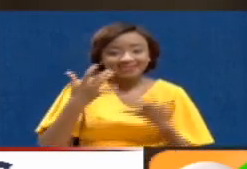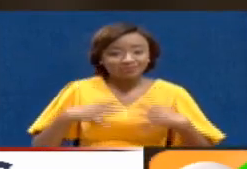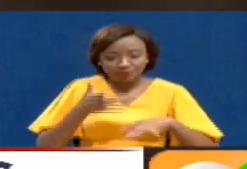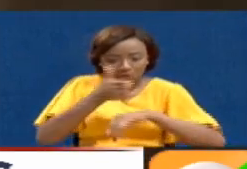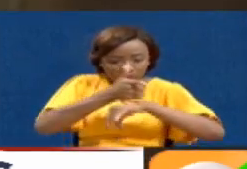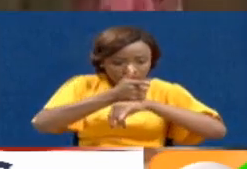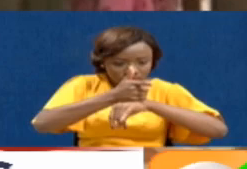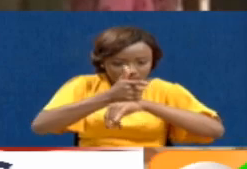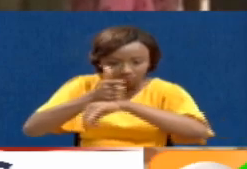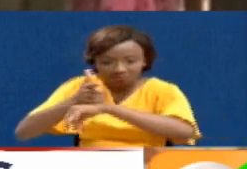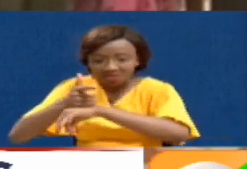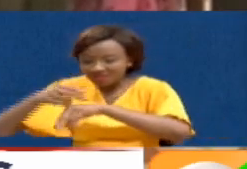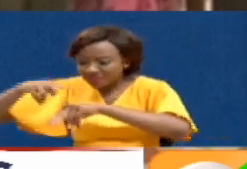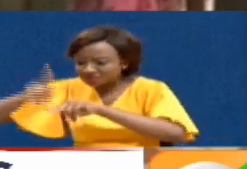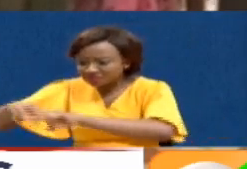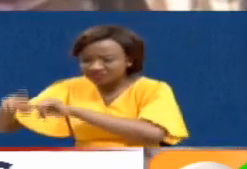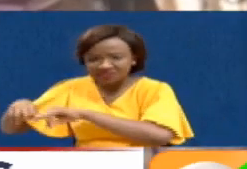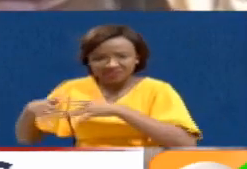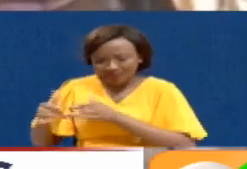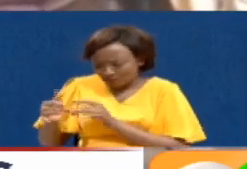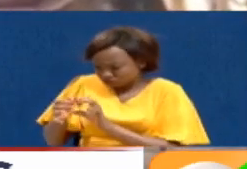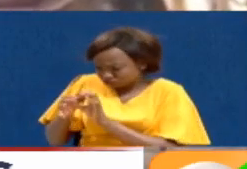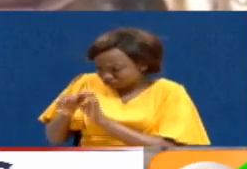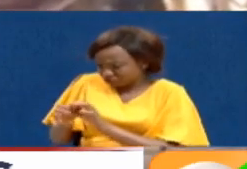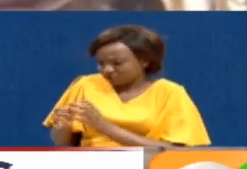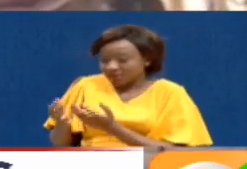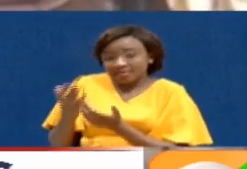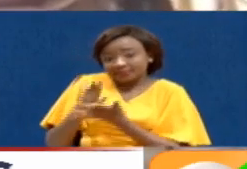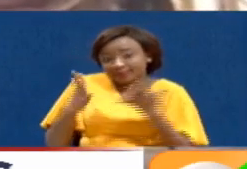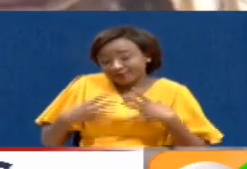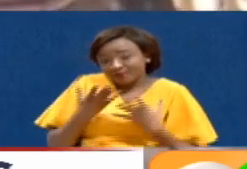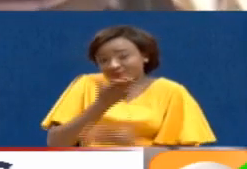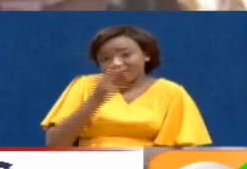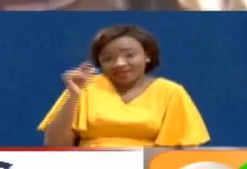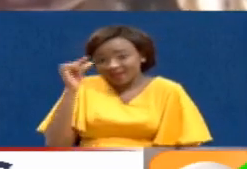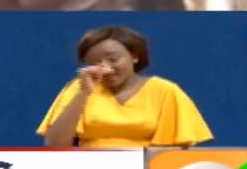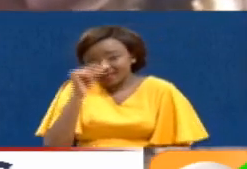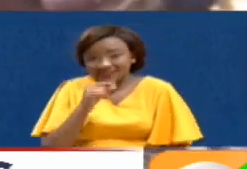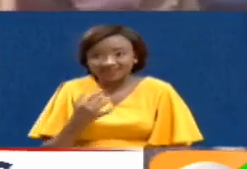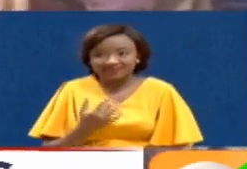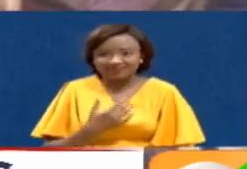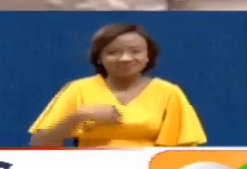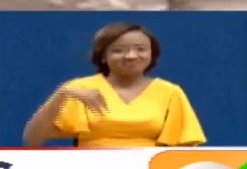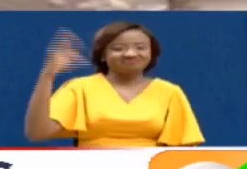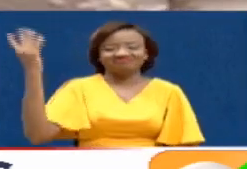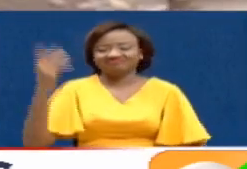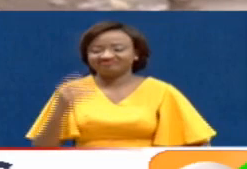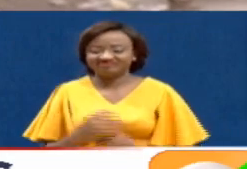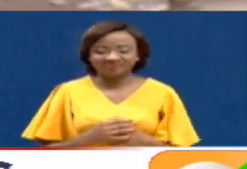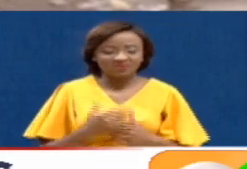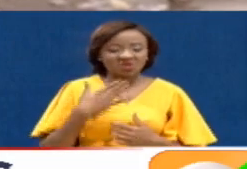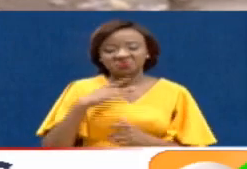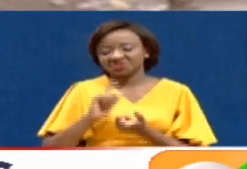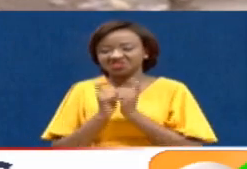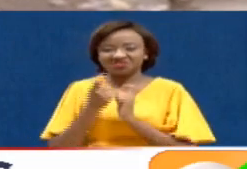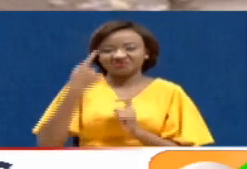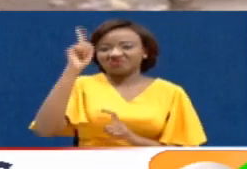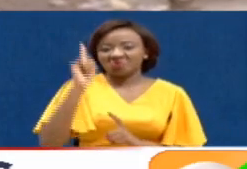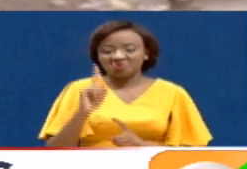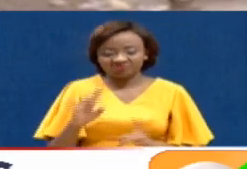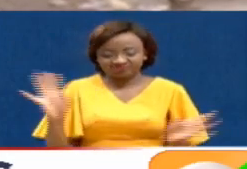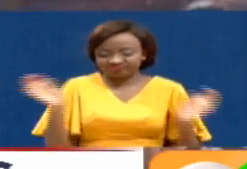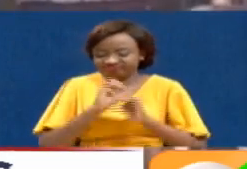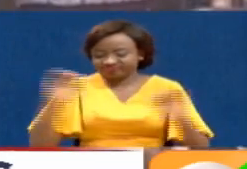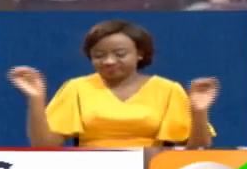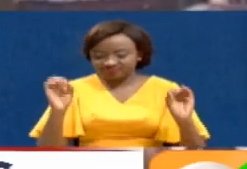our cameras, sitting close to each other. Some residents in Garissa seemingly refusing to make fundamental changes to how they